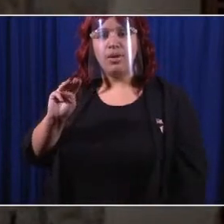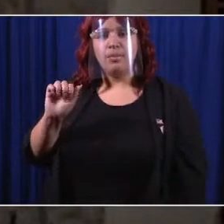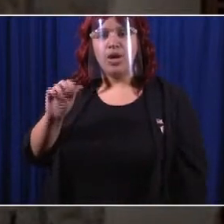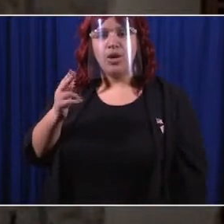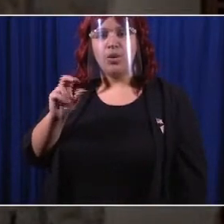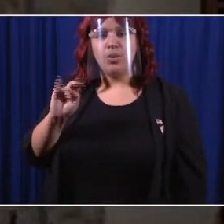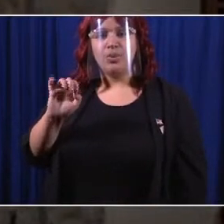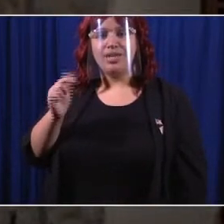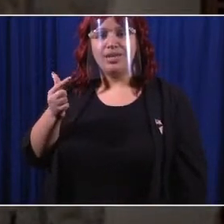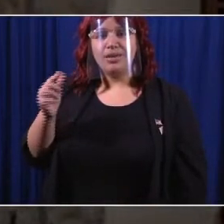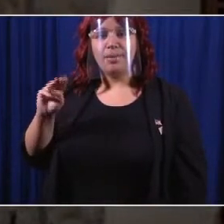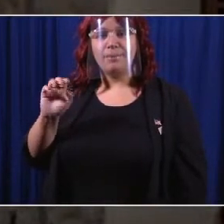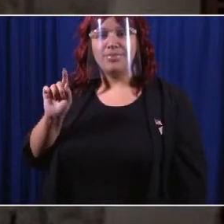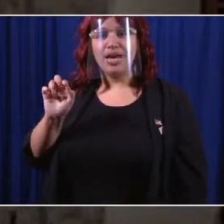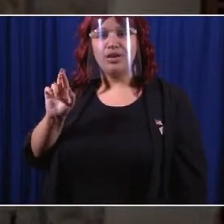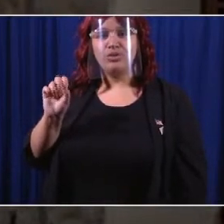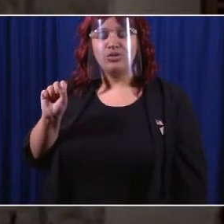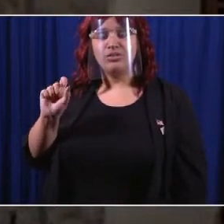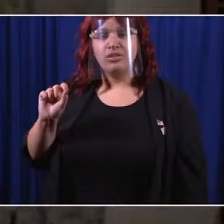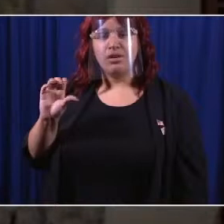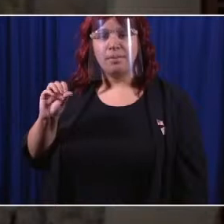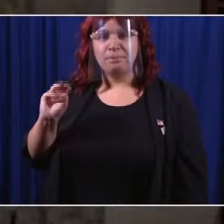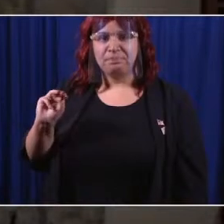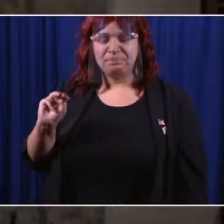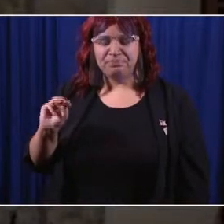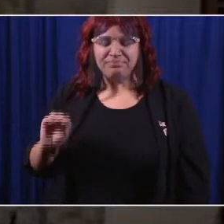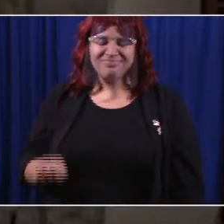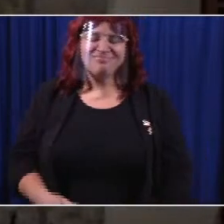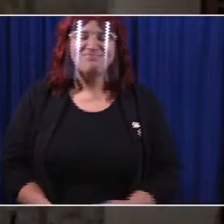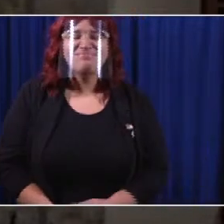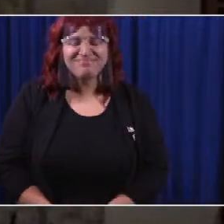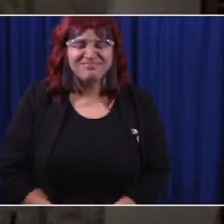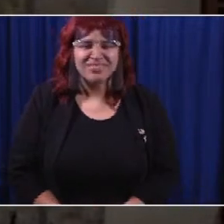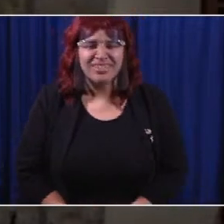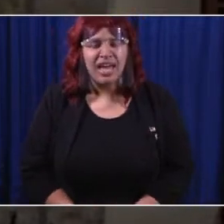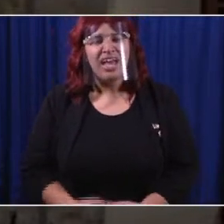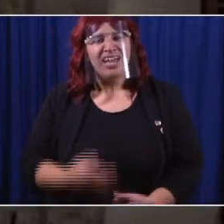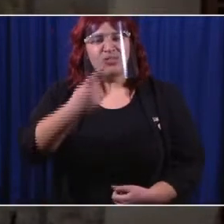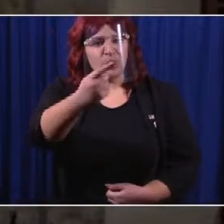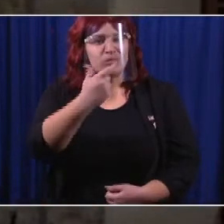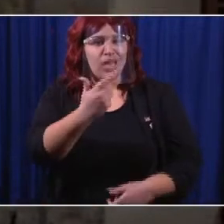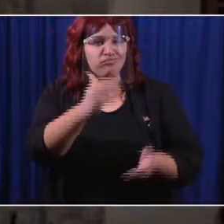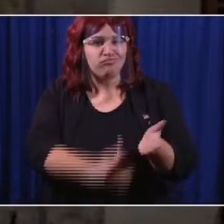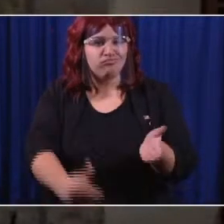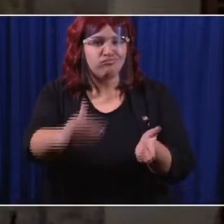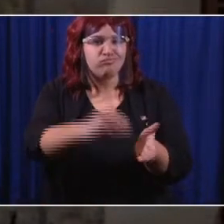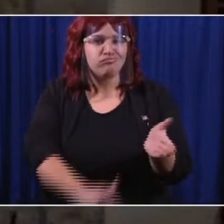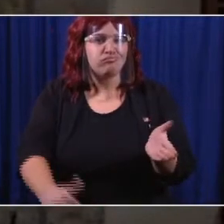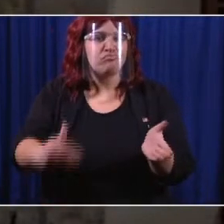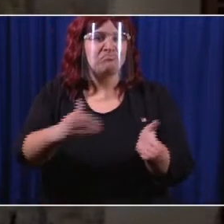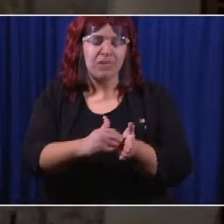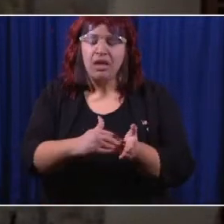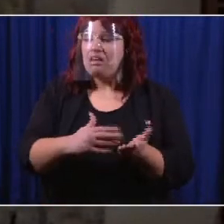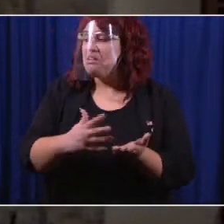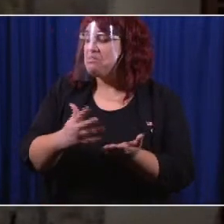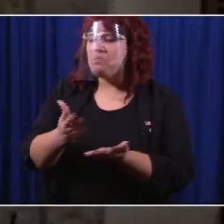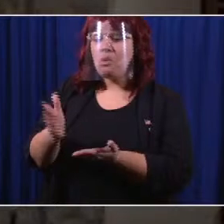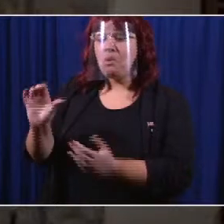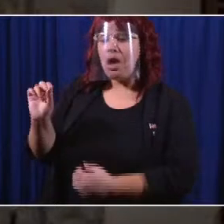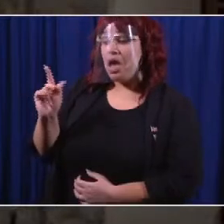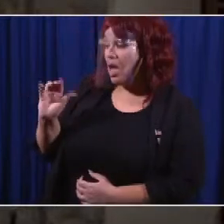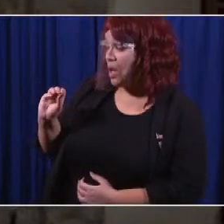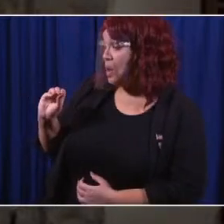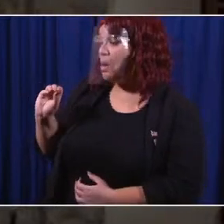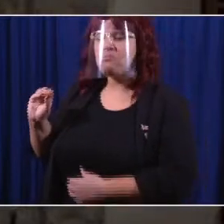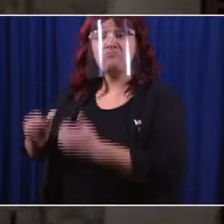Hi, Governor. Hi, Jess. As you've said repeatedly, most Ohioans and most businesses are following